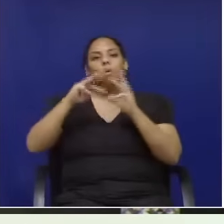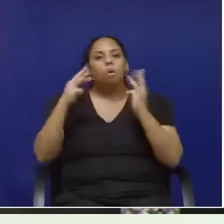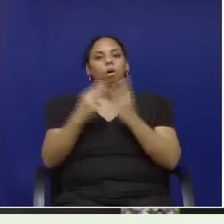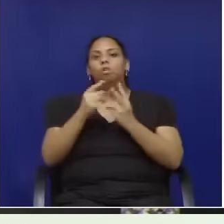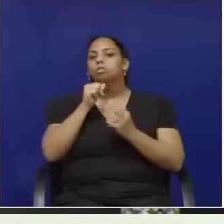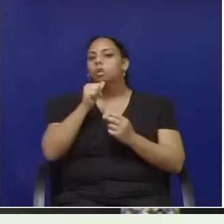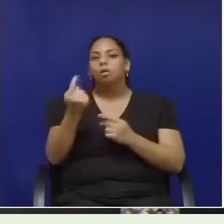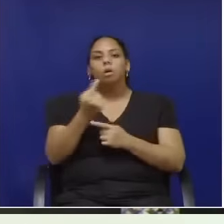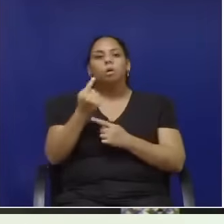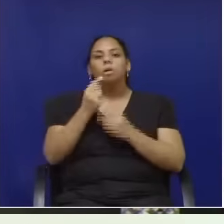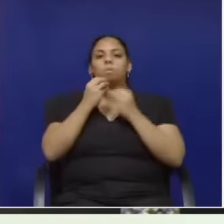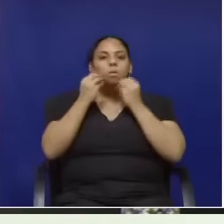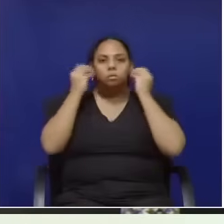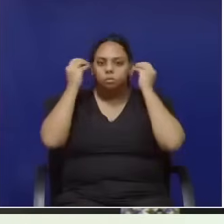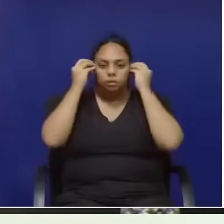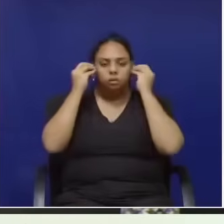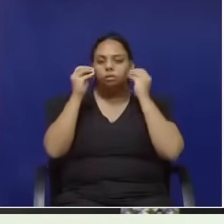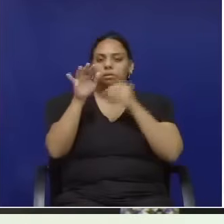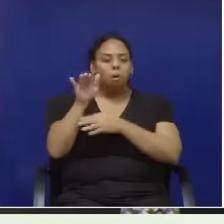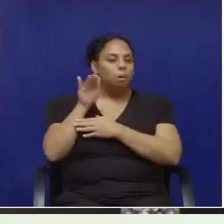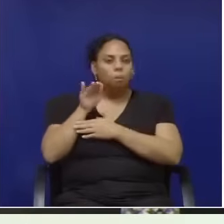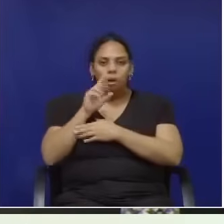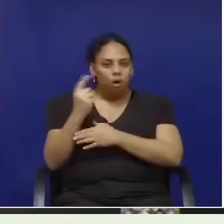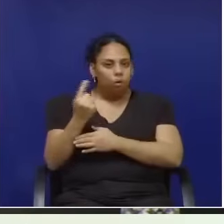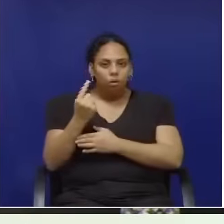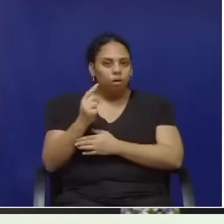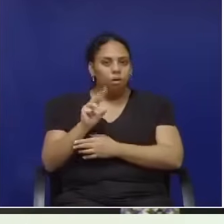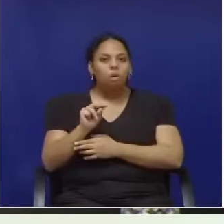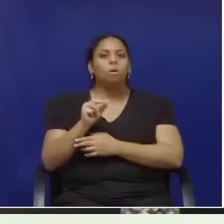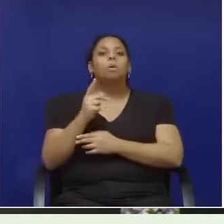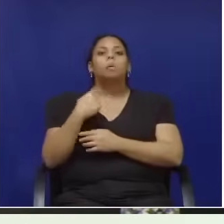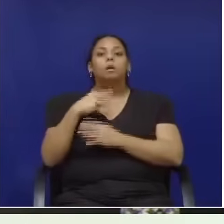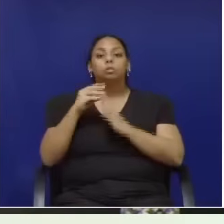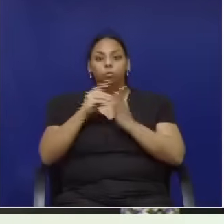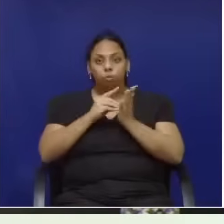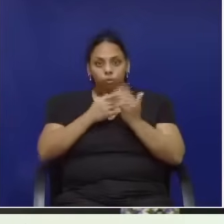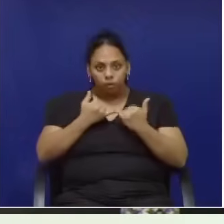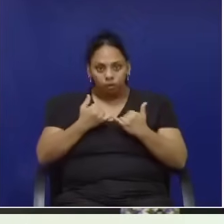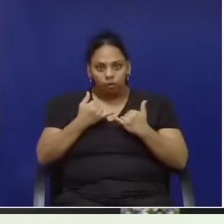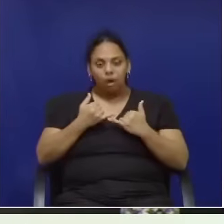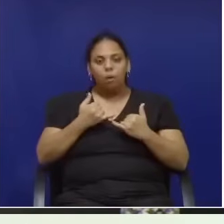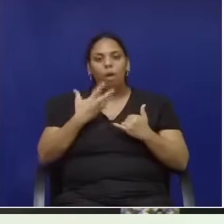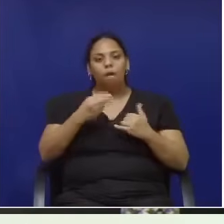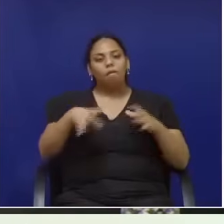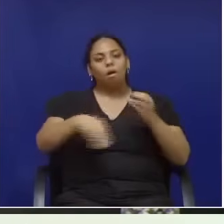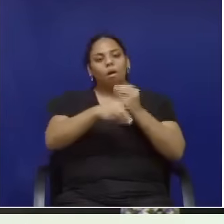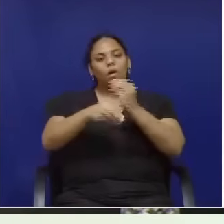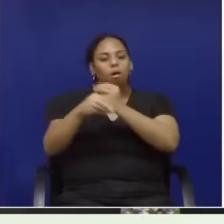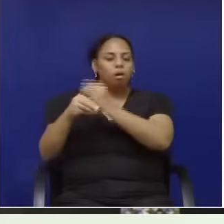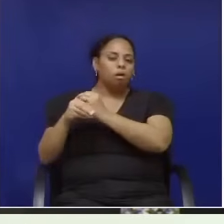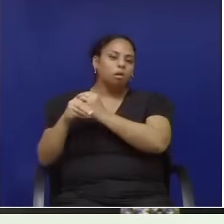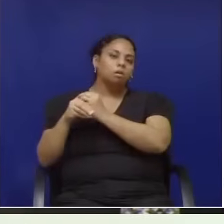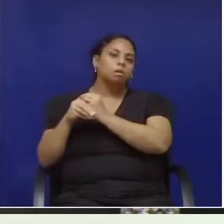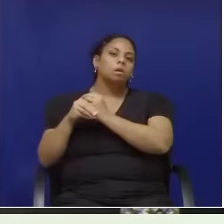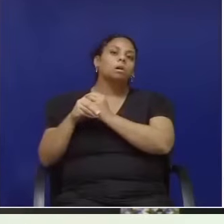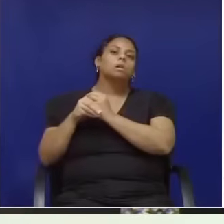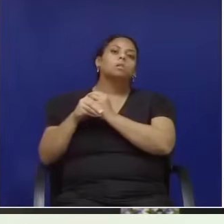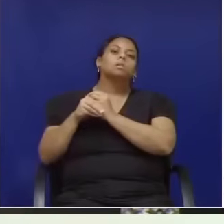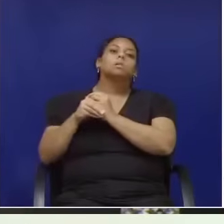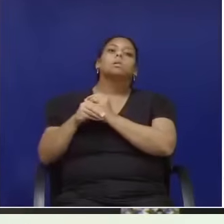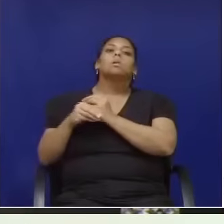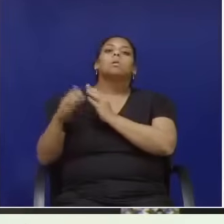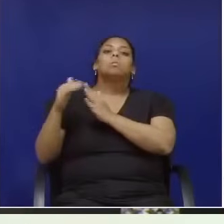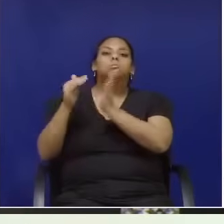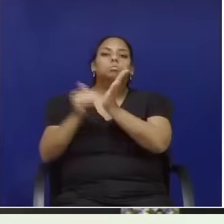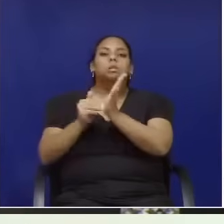only in Mozambique and Zimbabwe, but also to date we have additional facilities that have opened in New Zealand, the United Arab